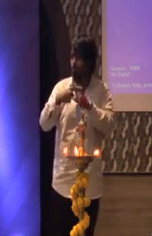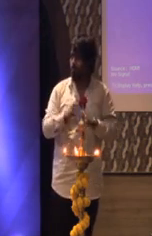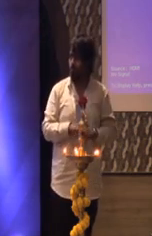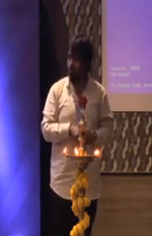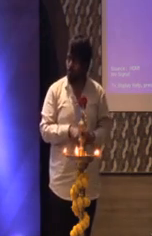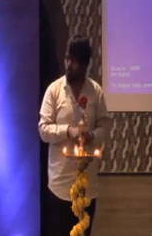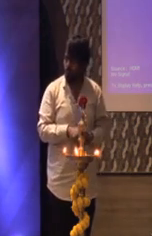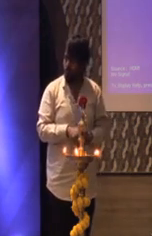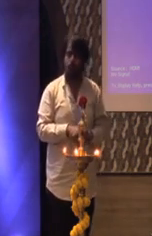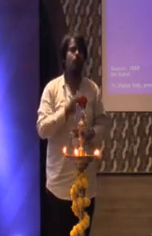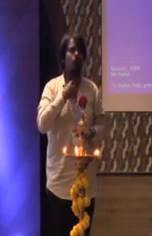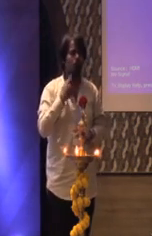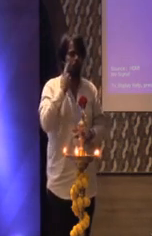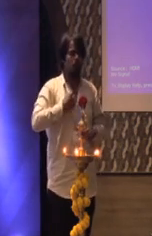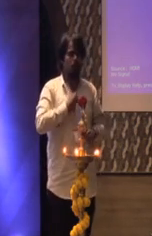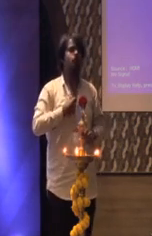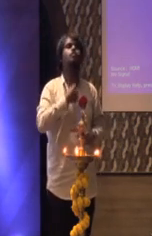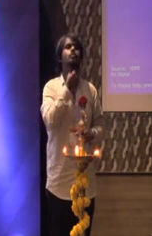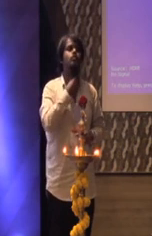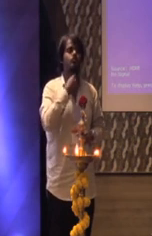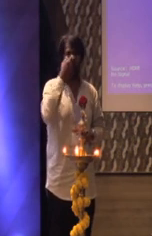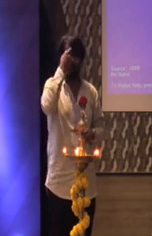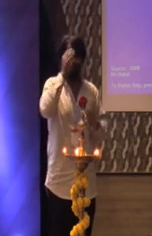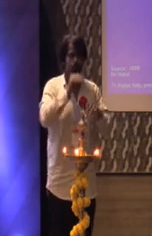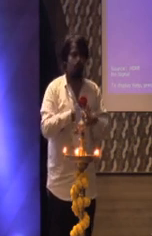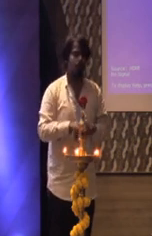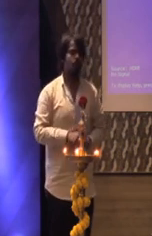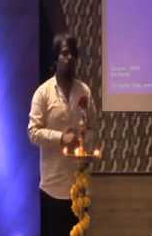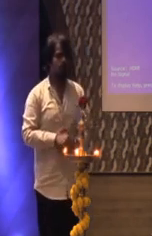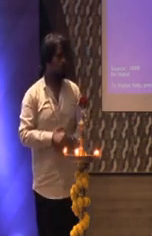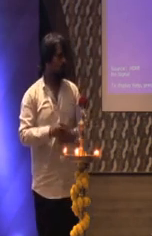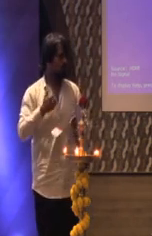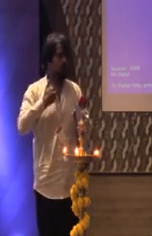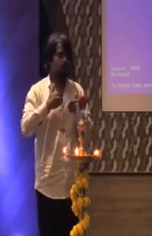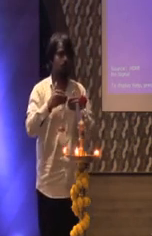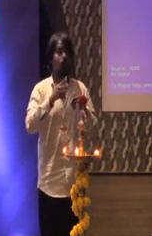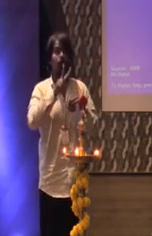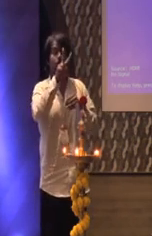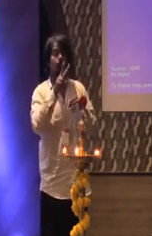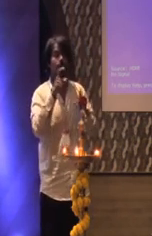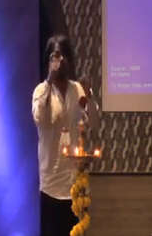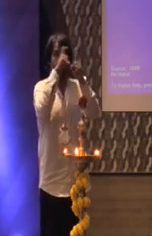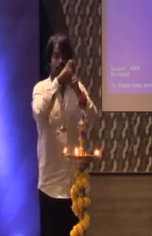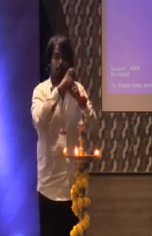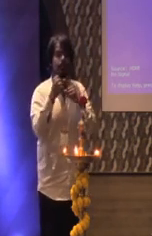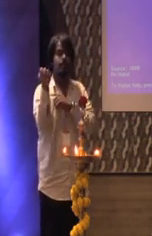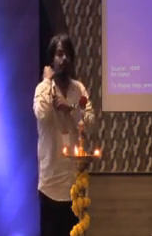i'm sorry i've got sore throat or you have to take vitamin d supplements